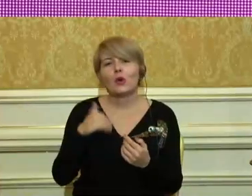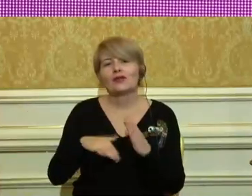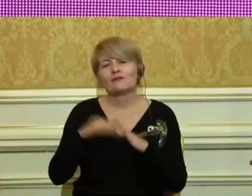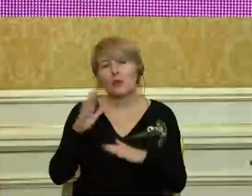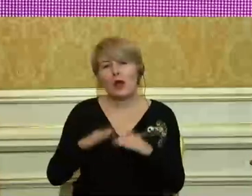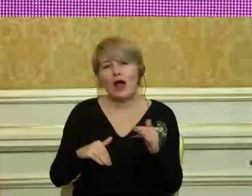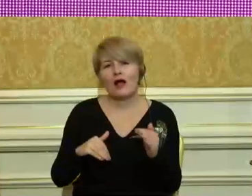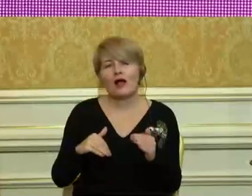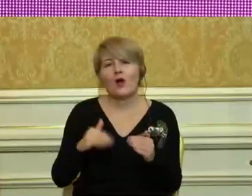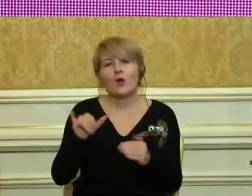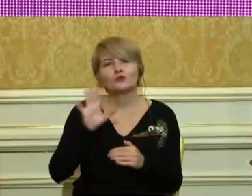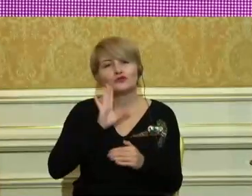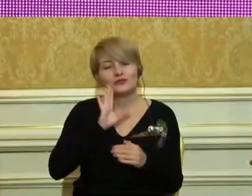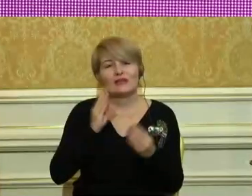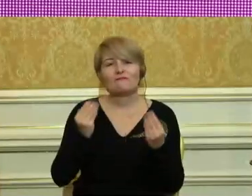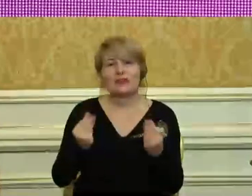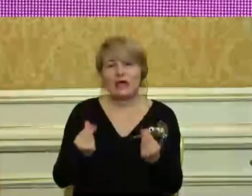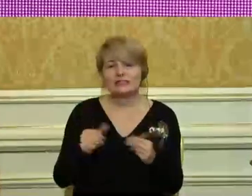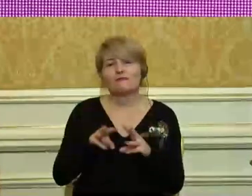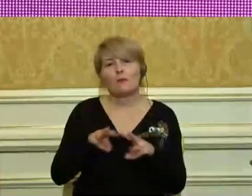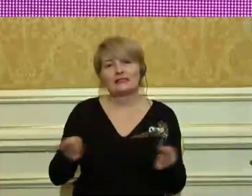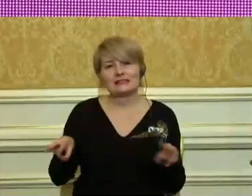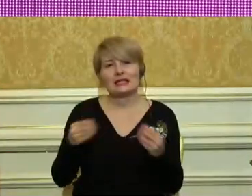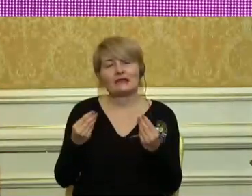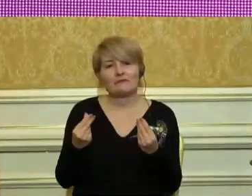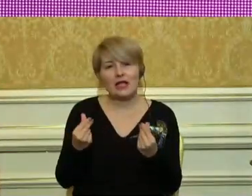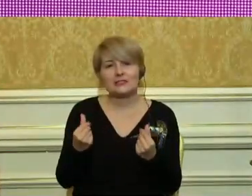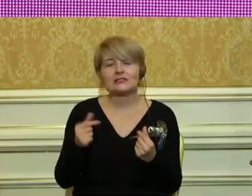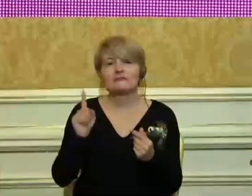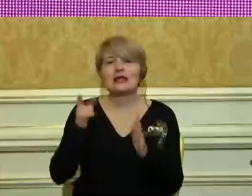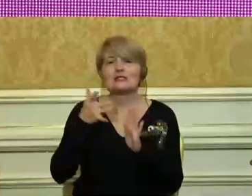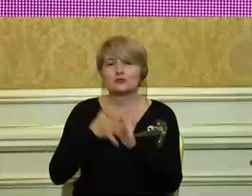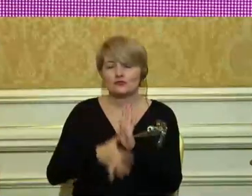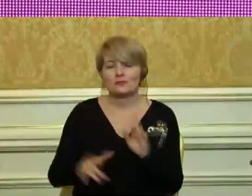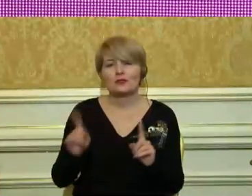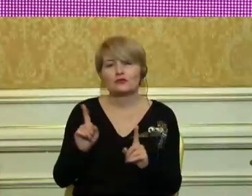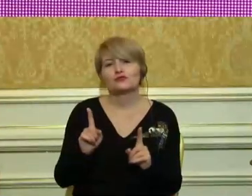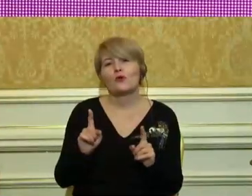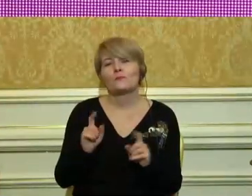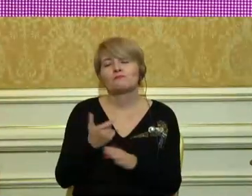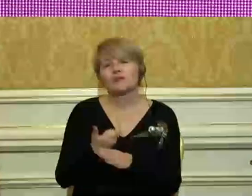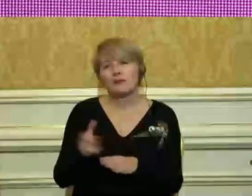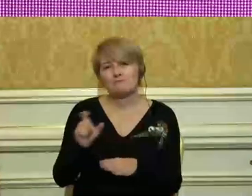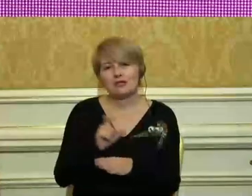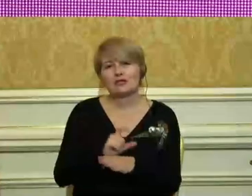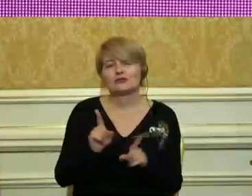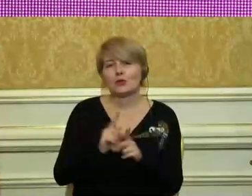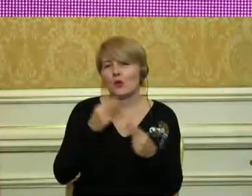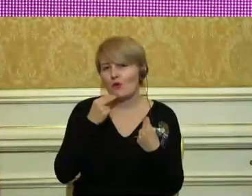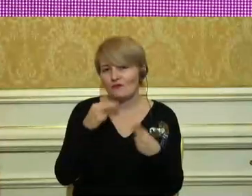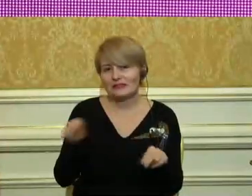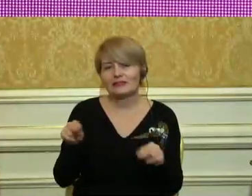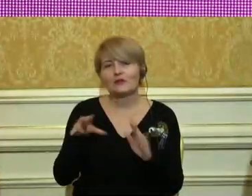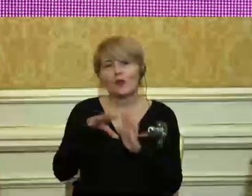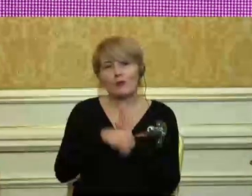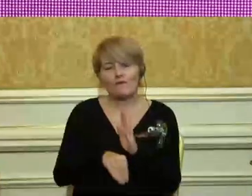ministry, representative minister, minister of finance, for example, is very responsible position,